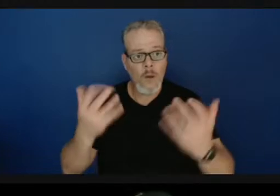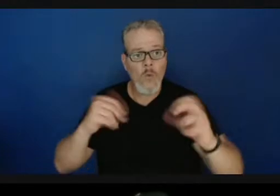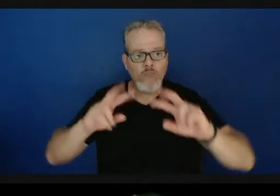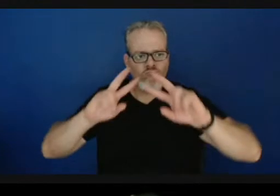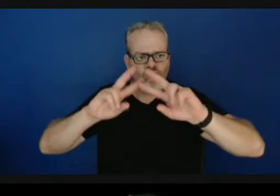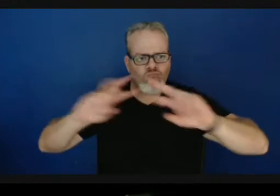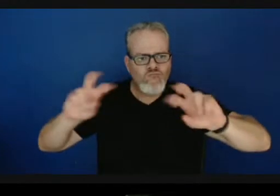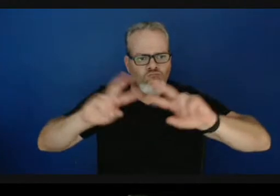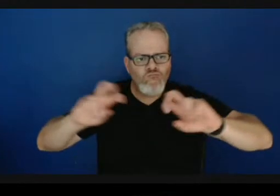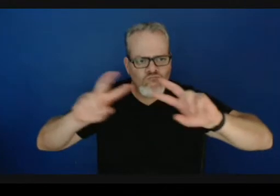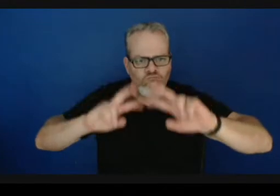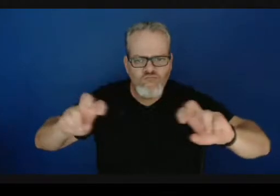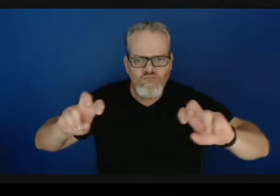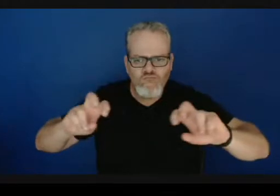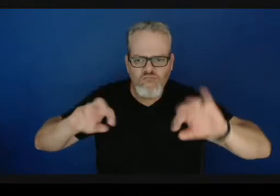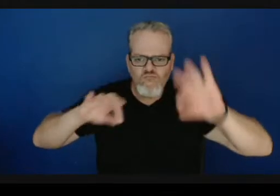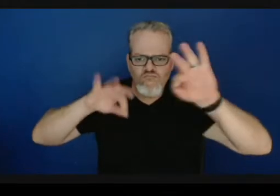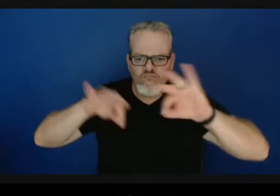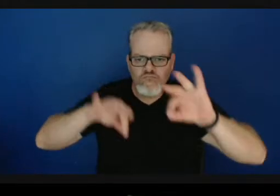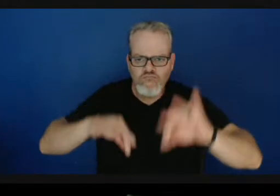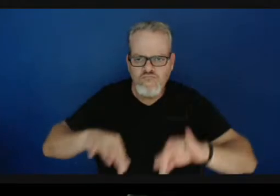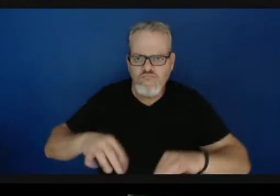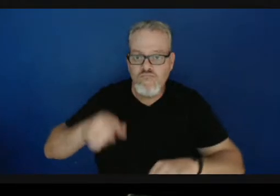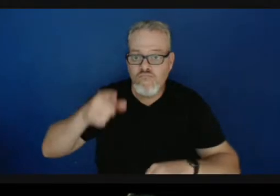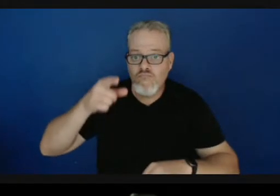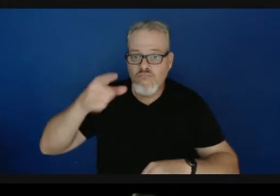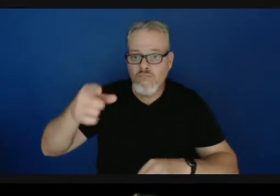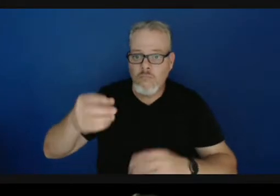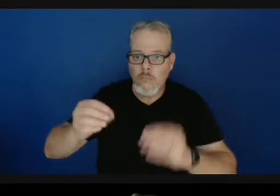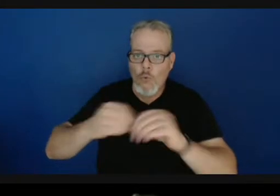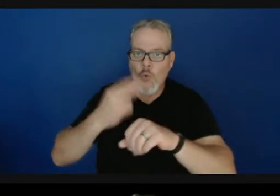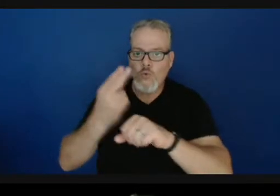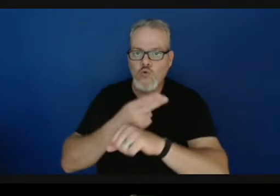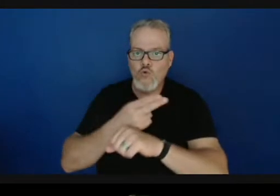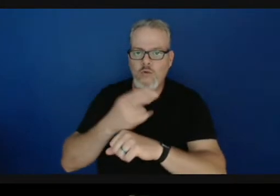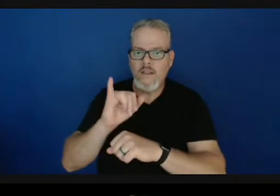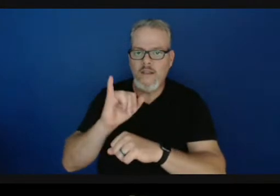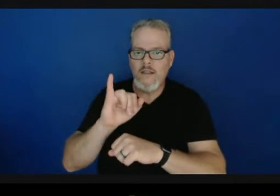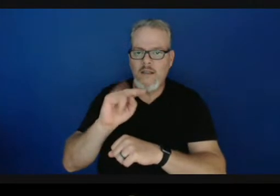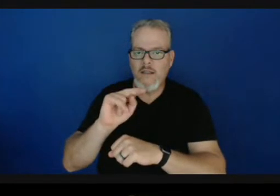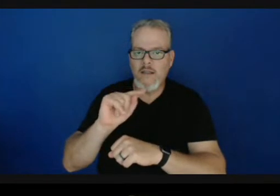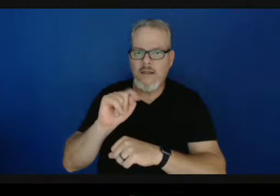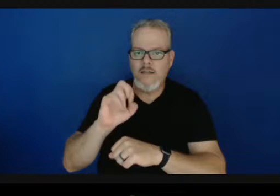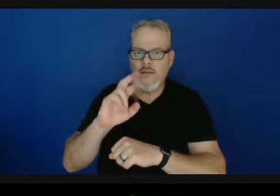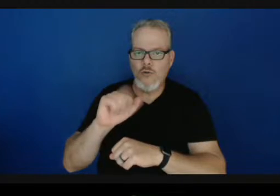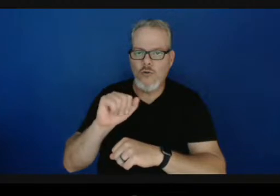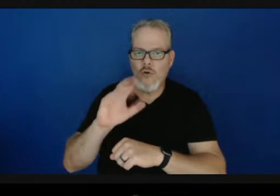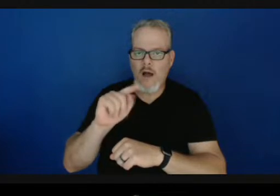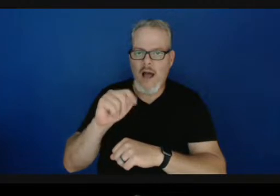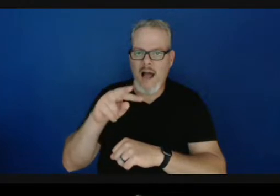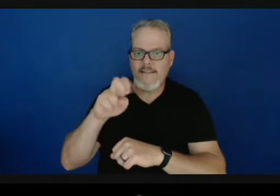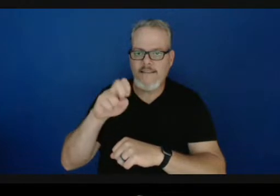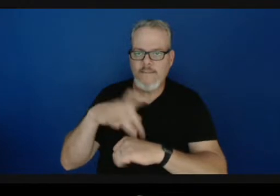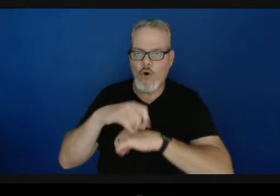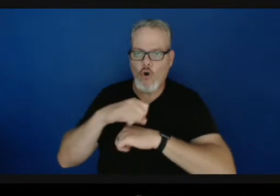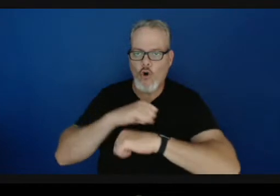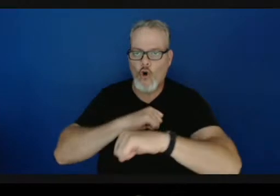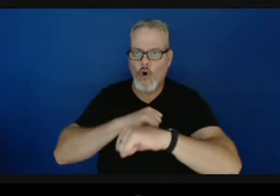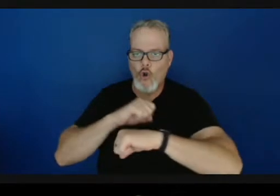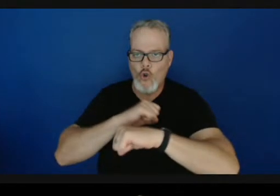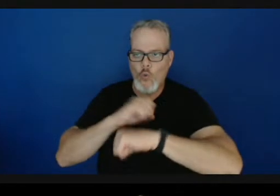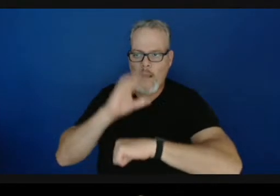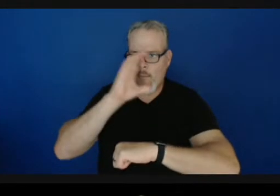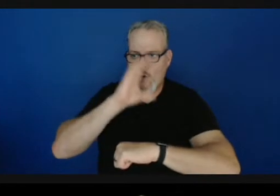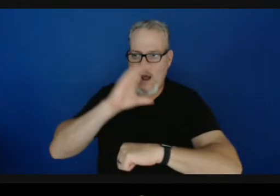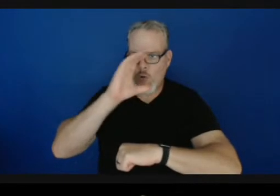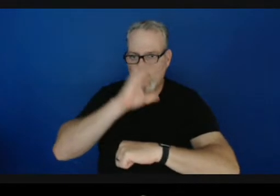Browser. I've loaded in here from October 1st, 2018, which is right after the eruption ends at Kilauea,